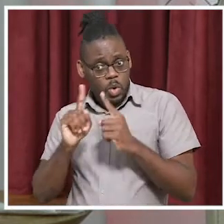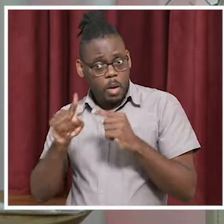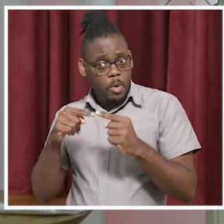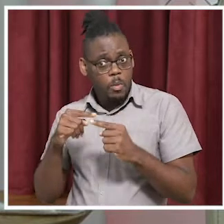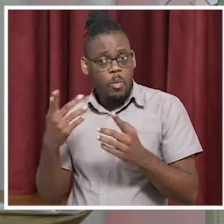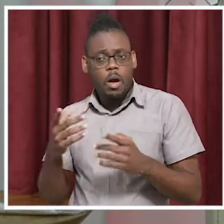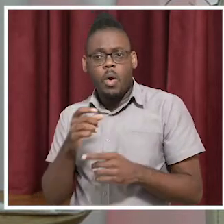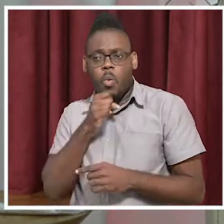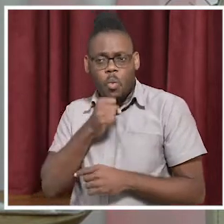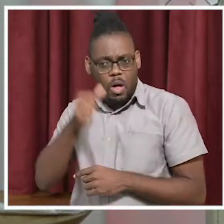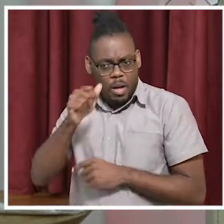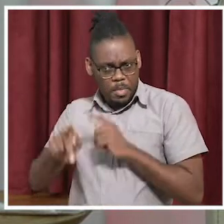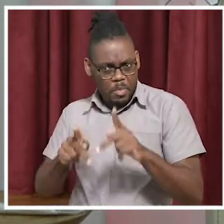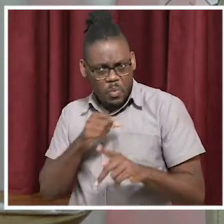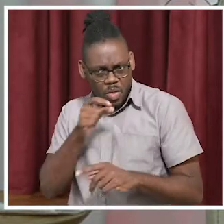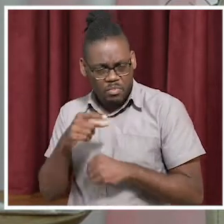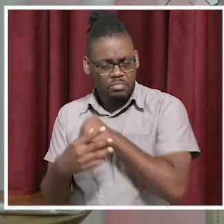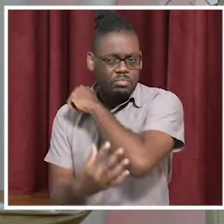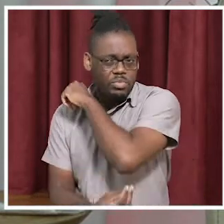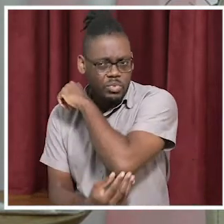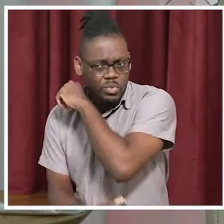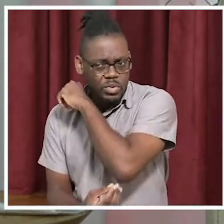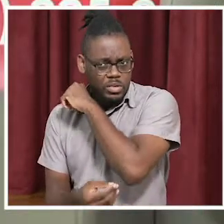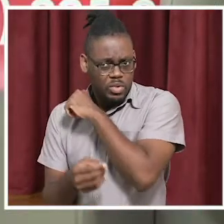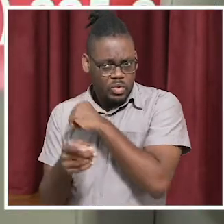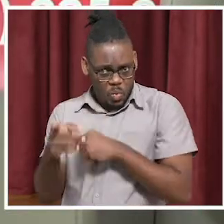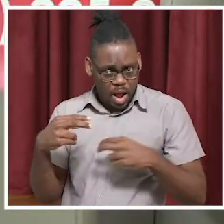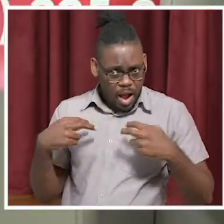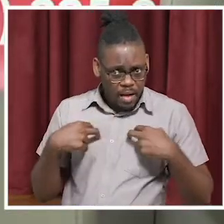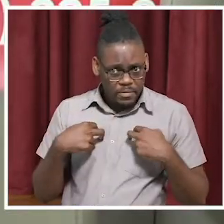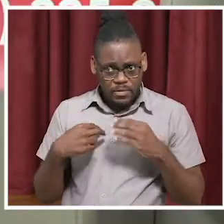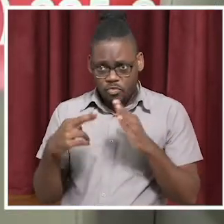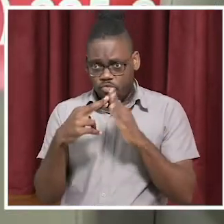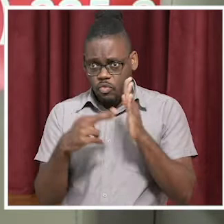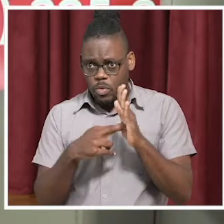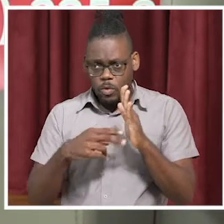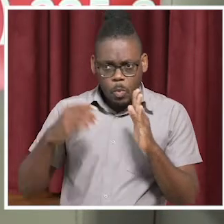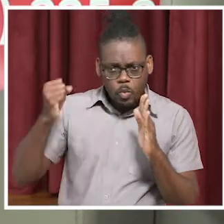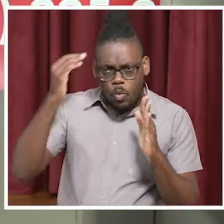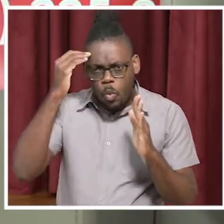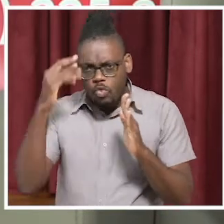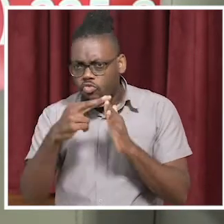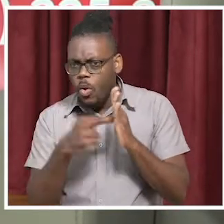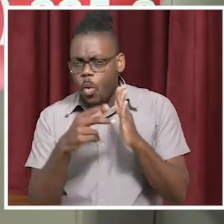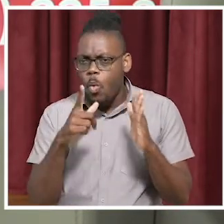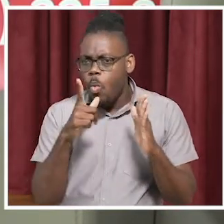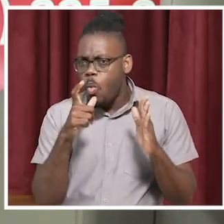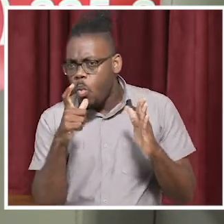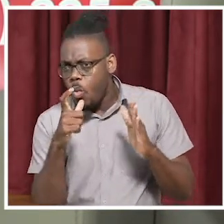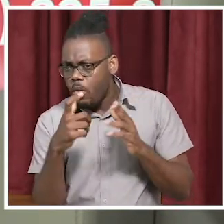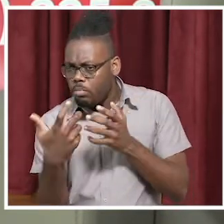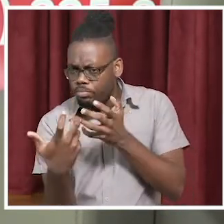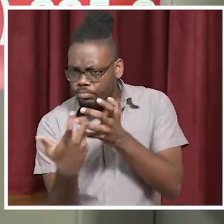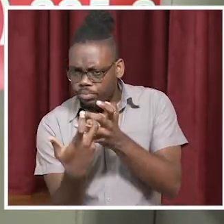is set criteria that helps you to determine who's entitled to these grants. That is absolutely correct, Ayinka. So criteria has been set, and that is what